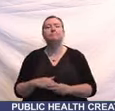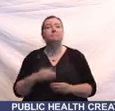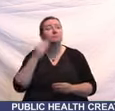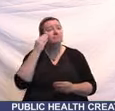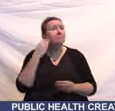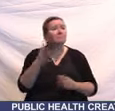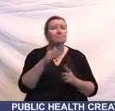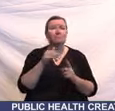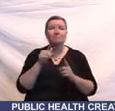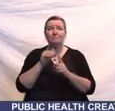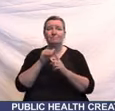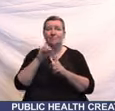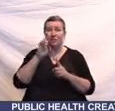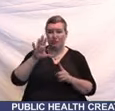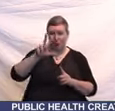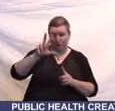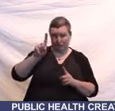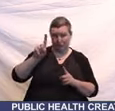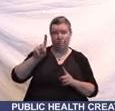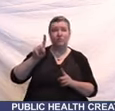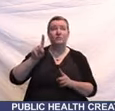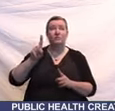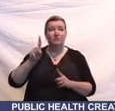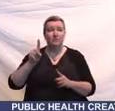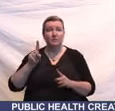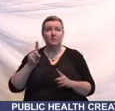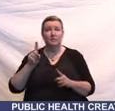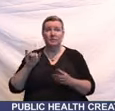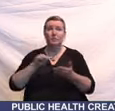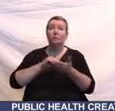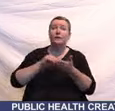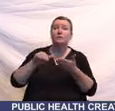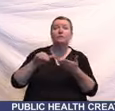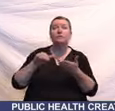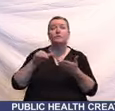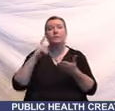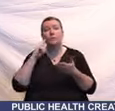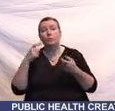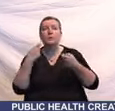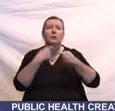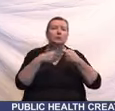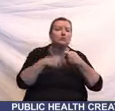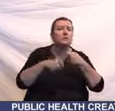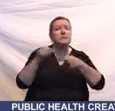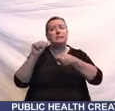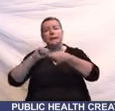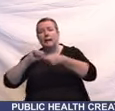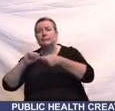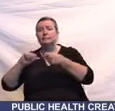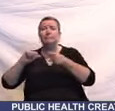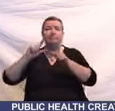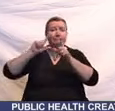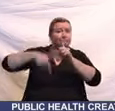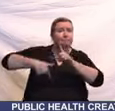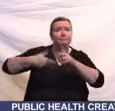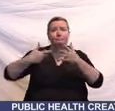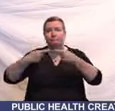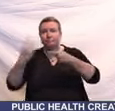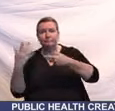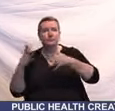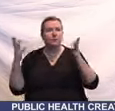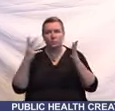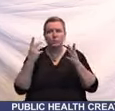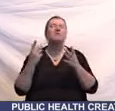31st cutoff of the grace period for utility shutoffs related to non-payments due to a COVID-related issue